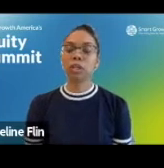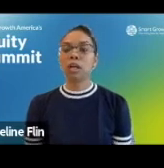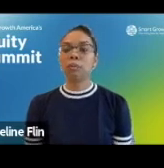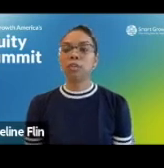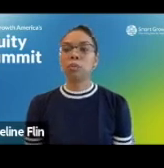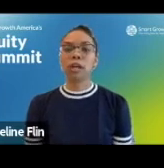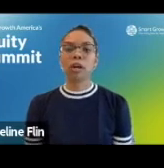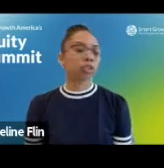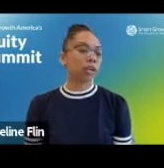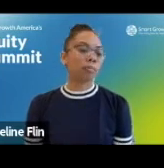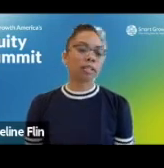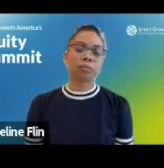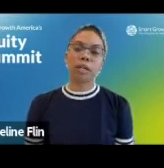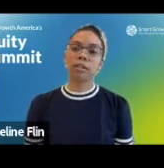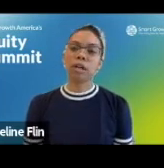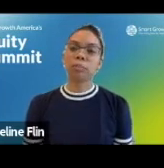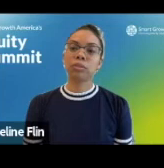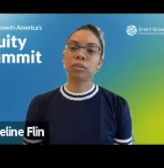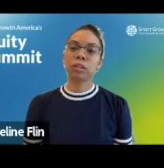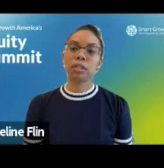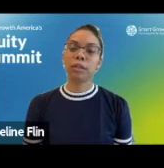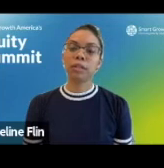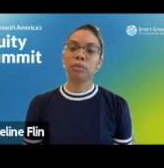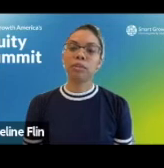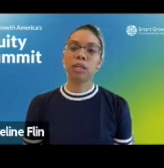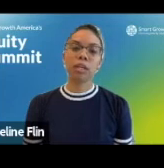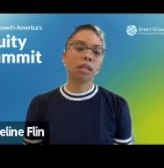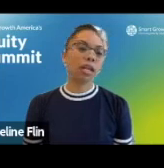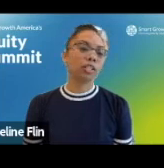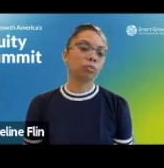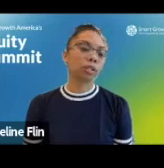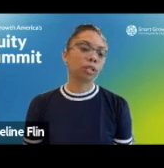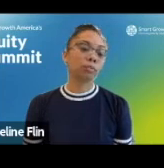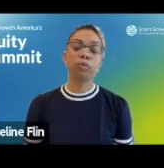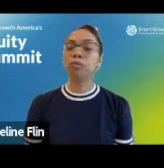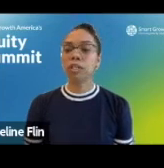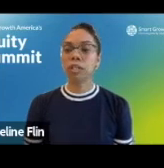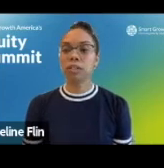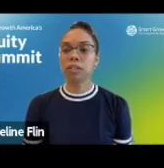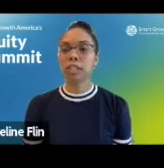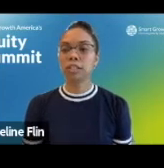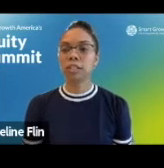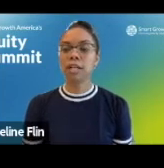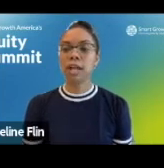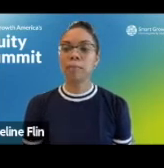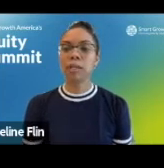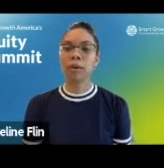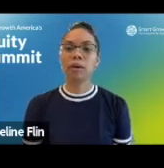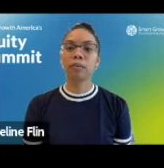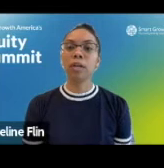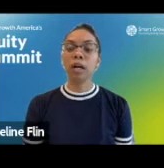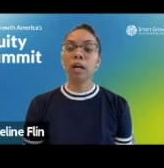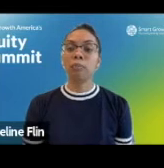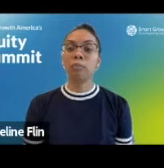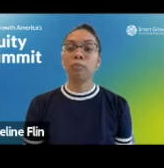future. So we are trying to maximize every opportunity to bring youth in and really move the needle and change the dynamic